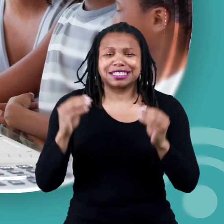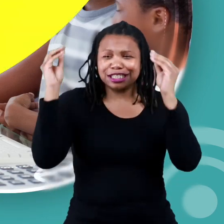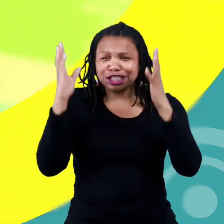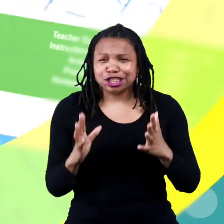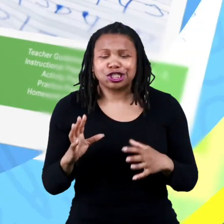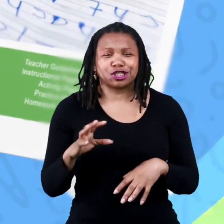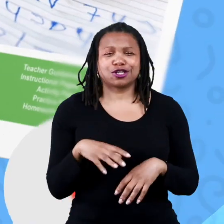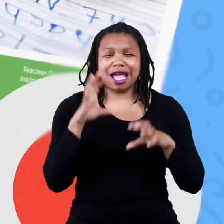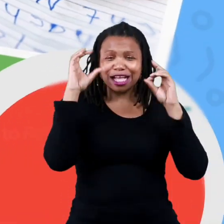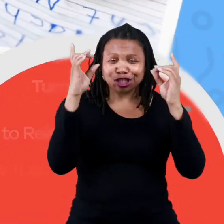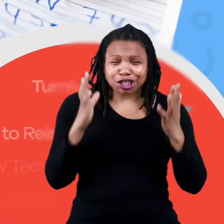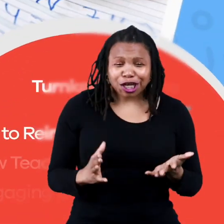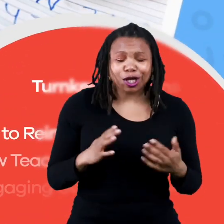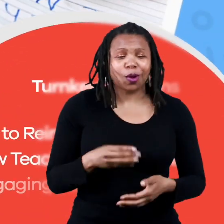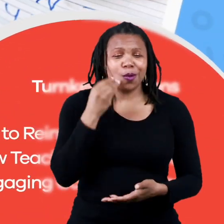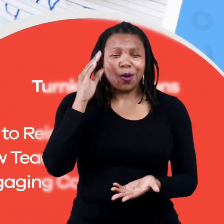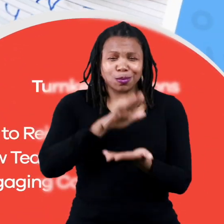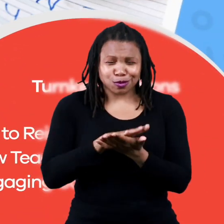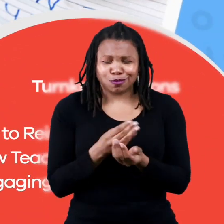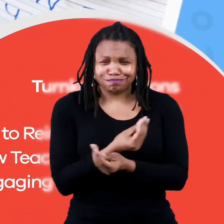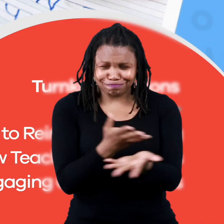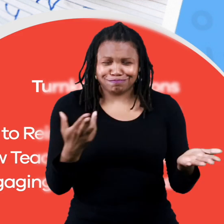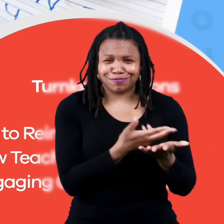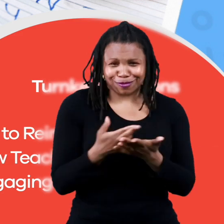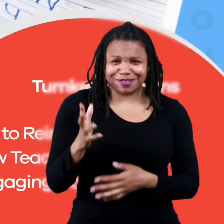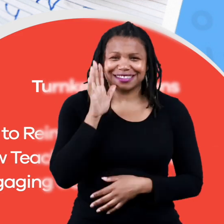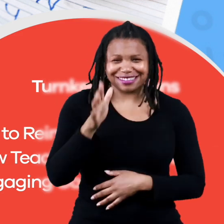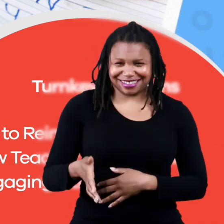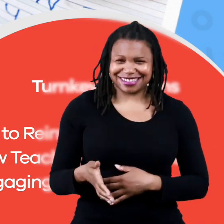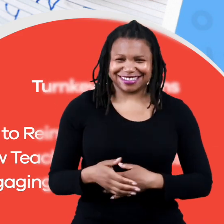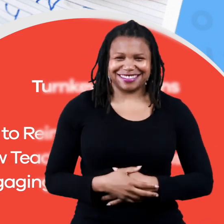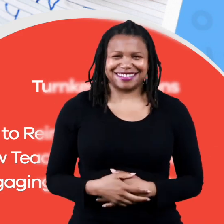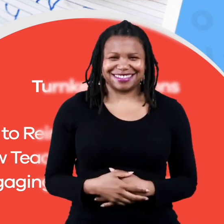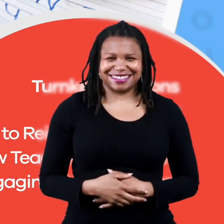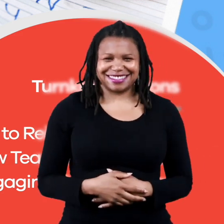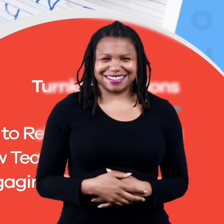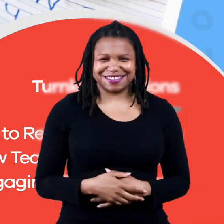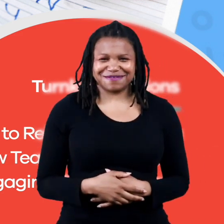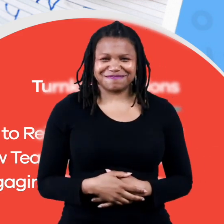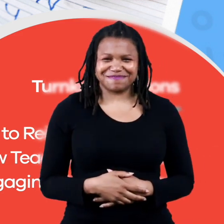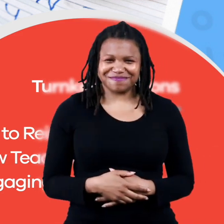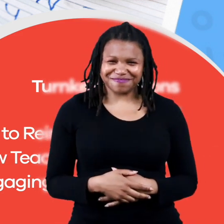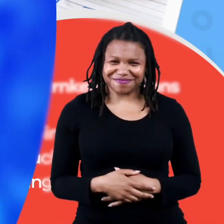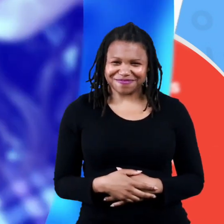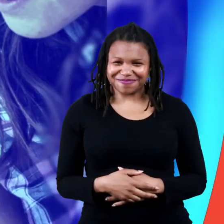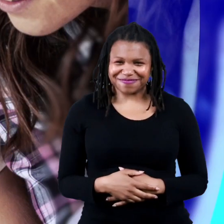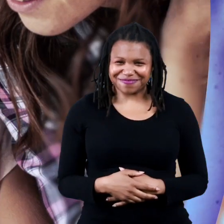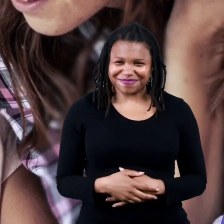resources and turnkey solutions for teachers and homeschoolers.